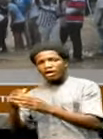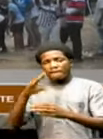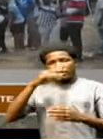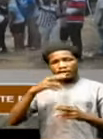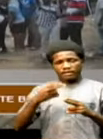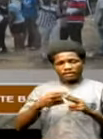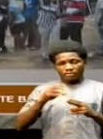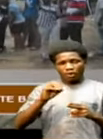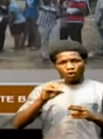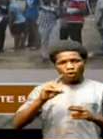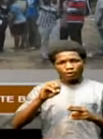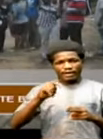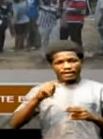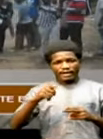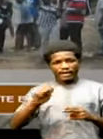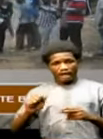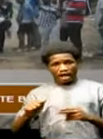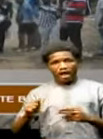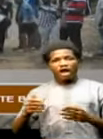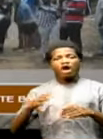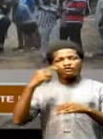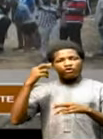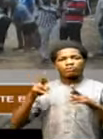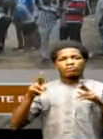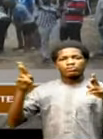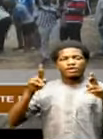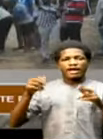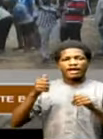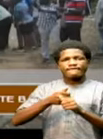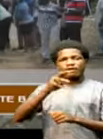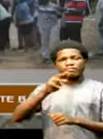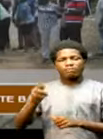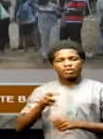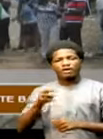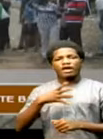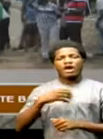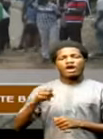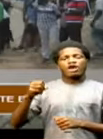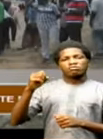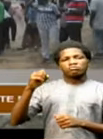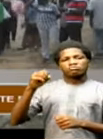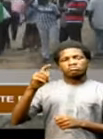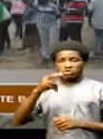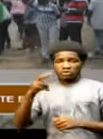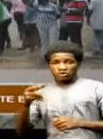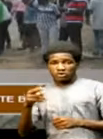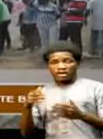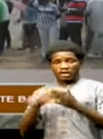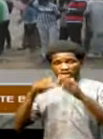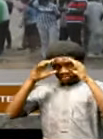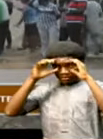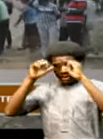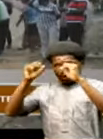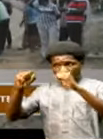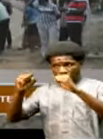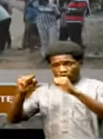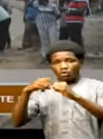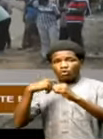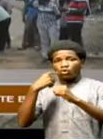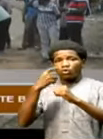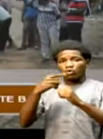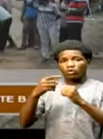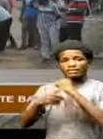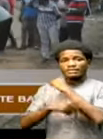every Monday and Thursday against the government of President William Ruto, who he claimed stole last year's